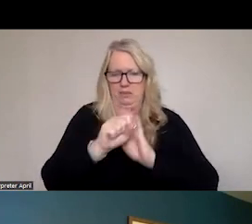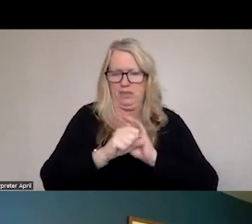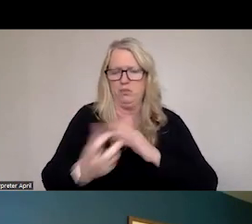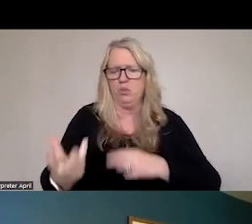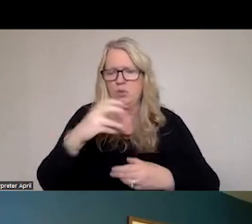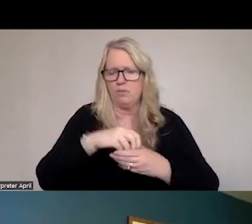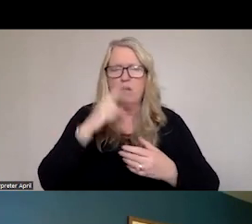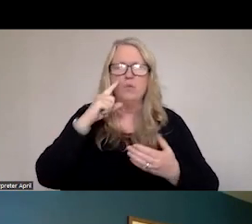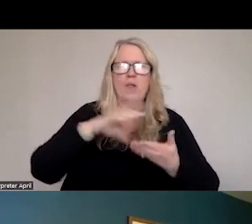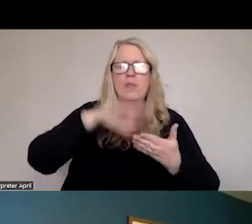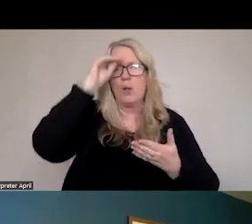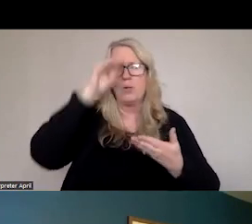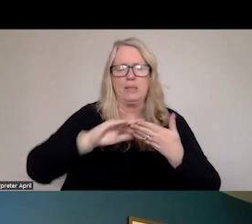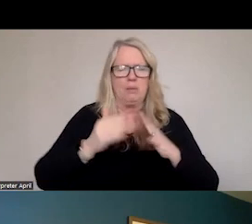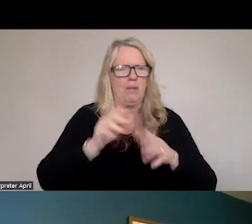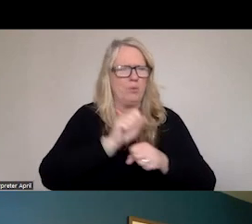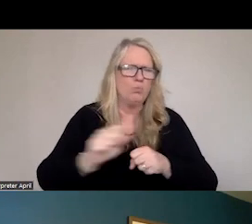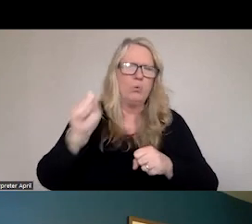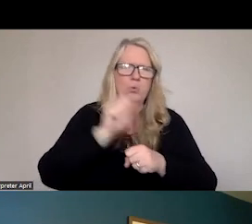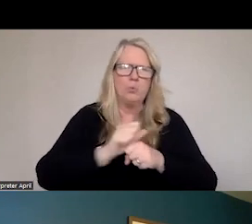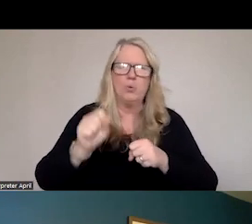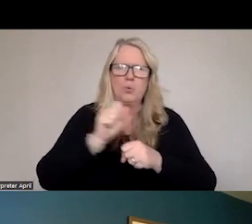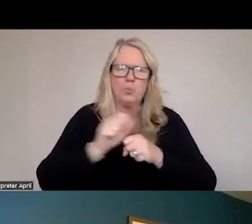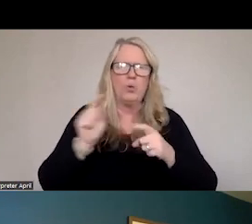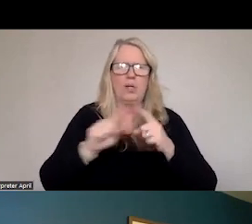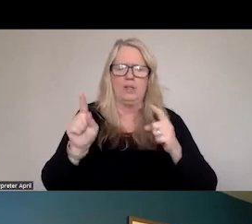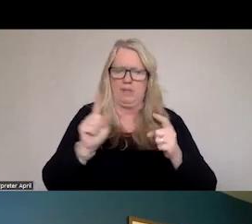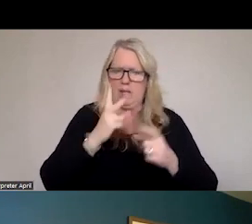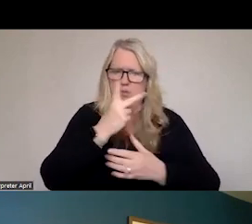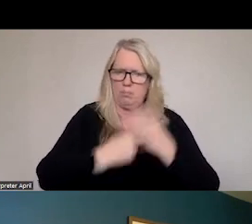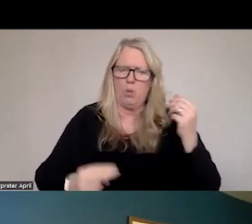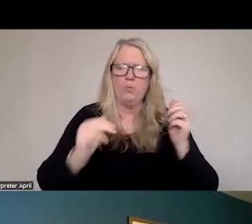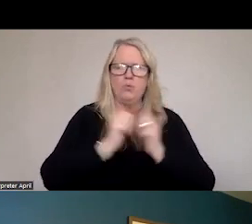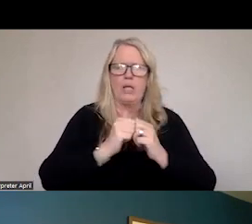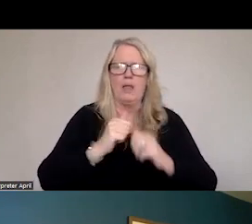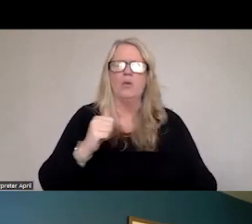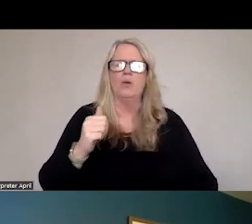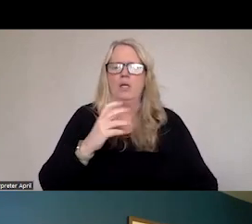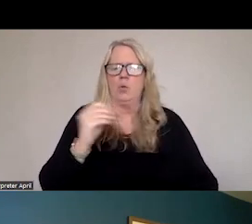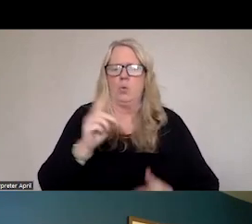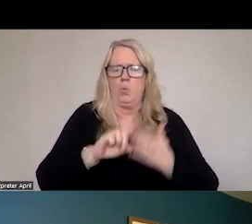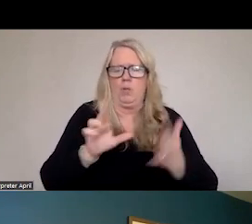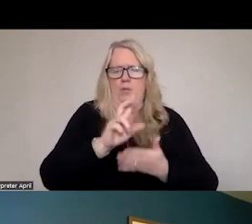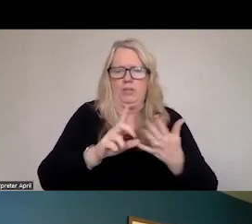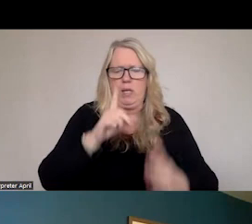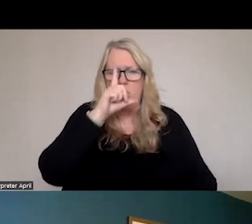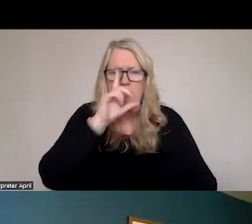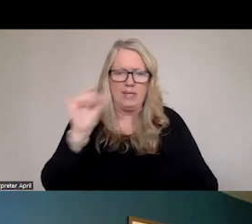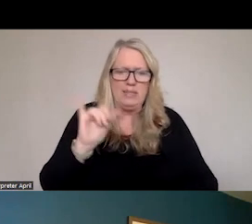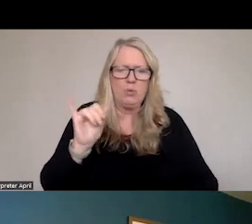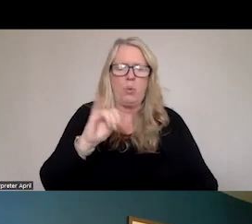community where they're working hard to define together what their design needs to look like, what